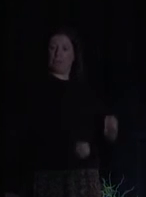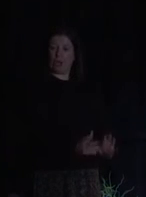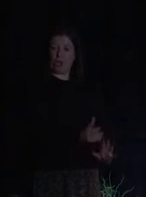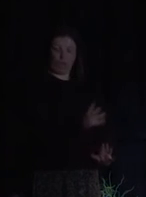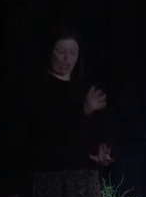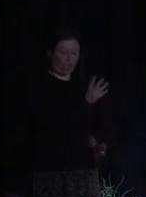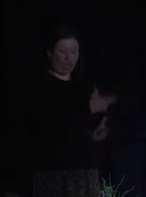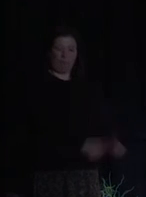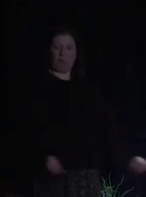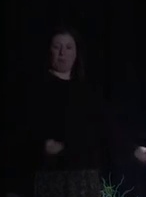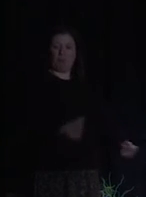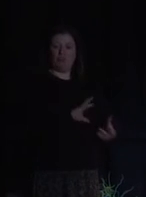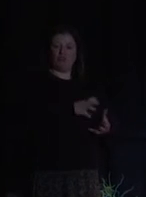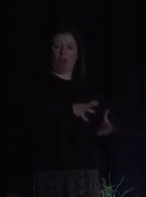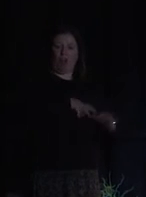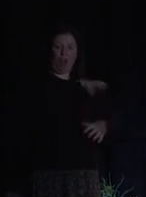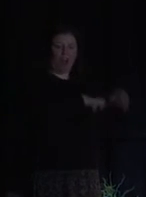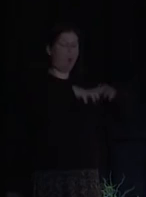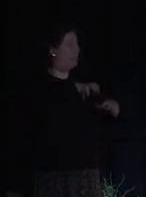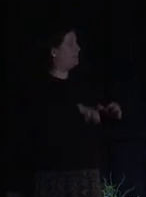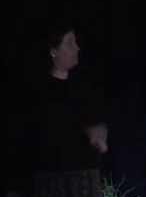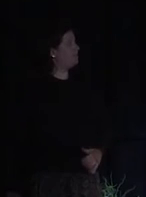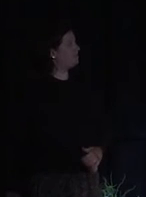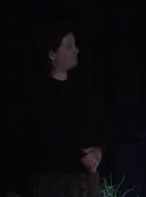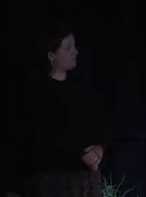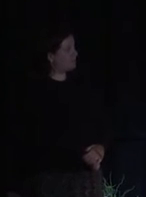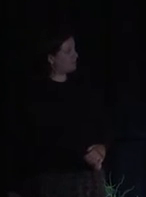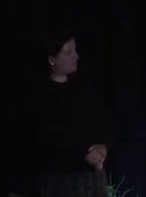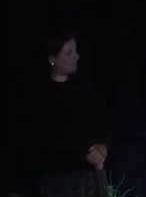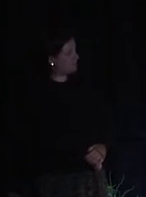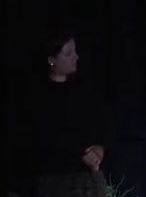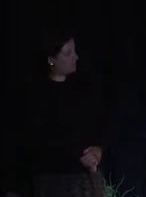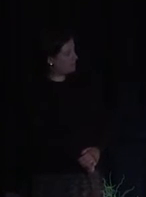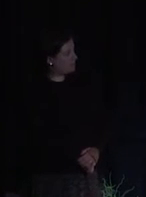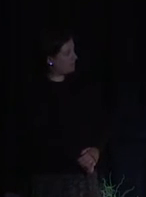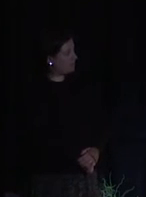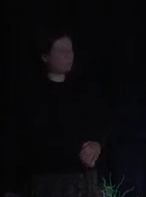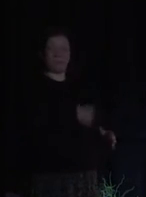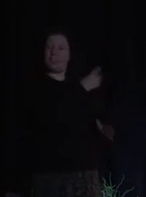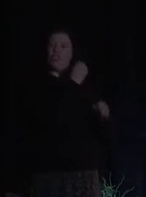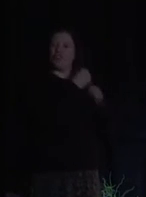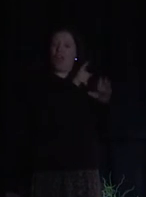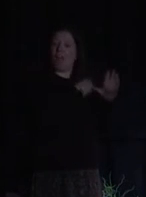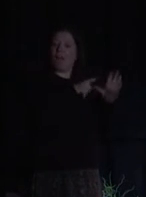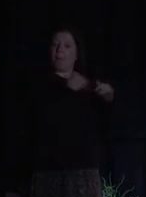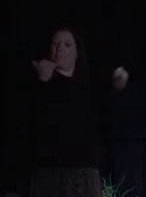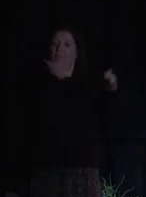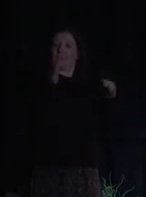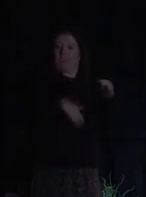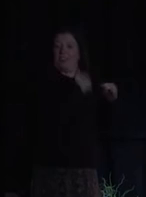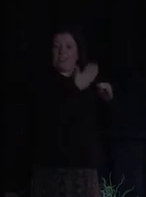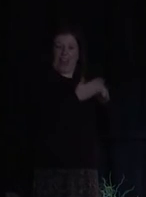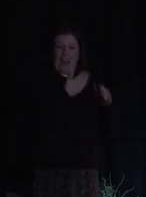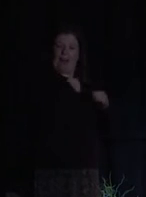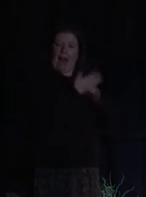with the rocks. It was the last thing of out there in Great Yarmouth. It was such a lovely ending, and a real sense